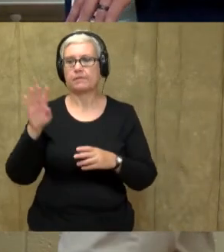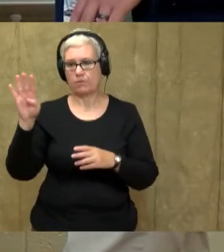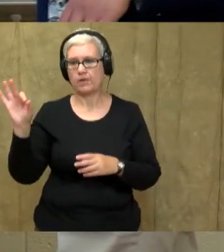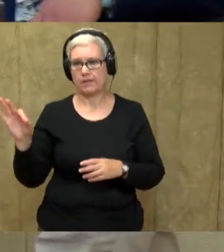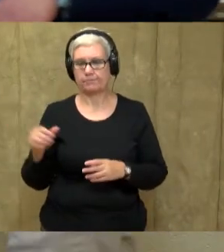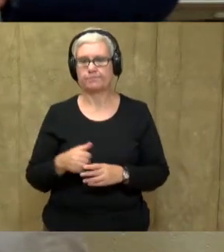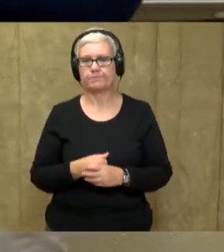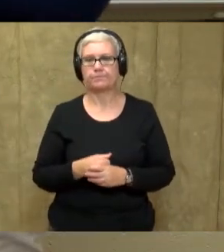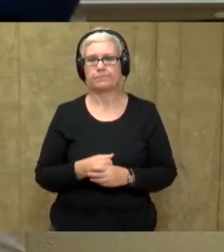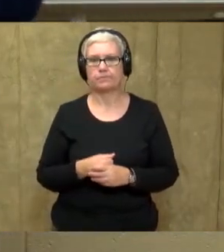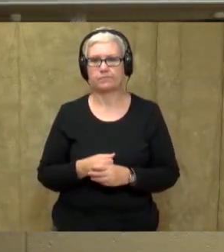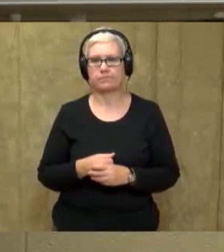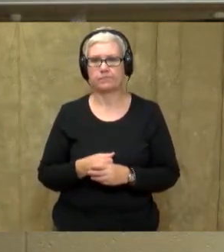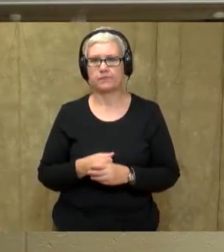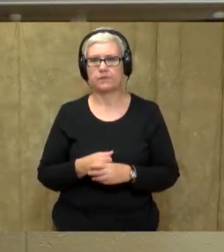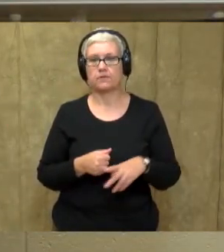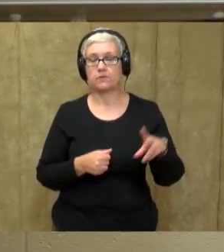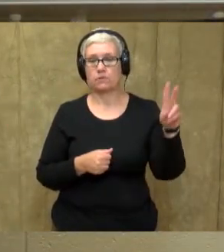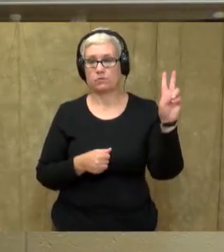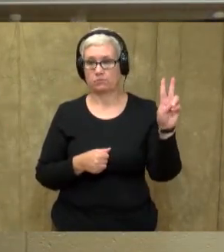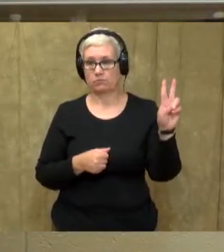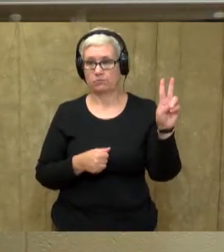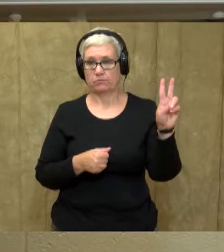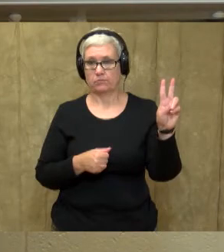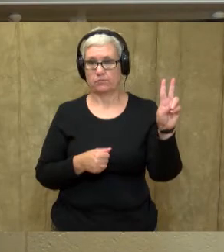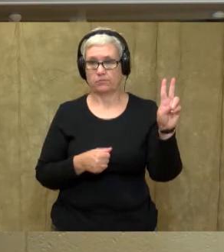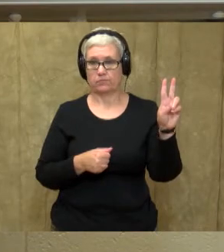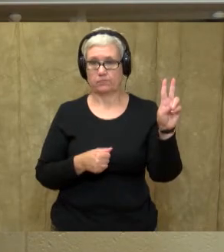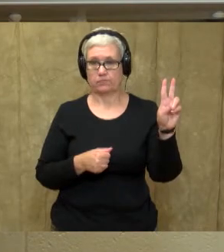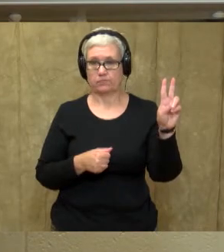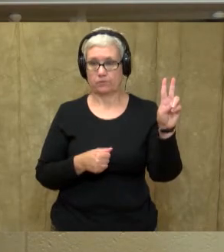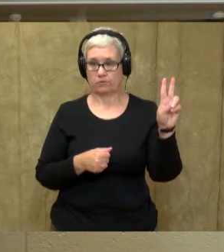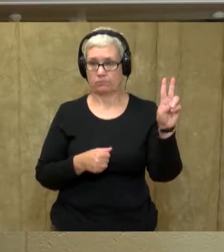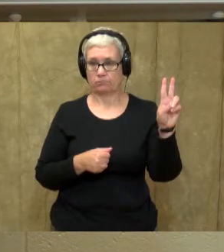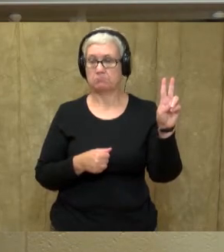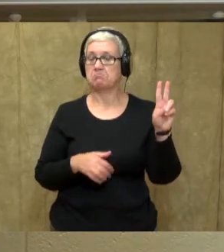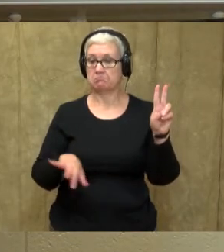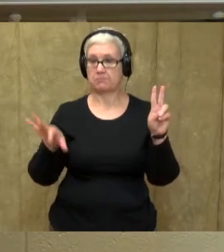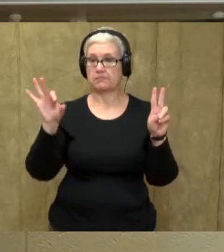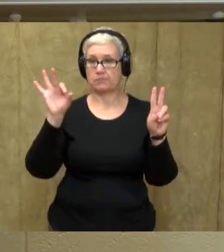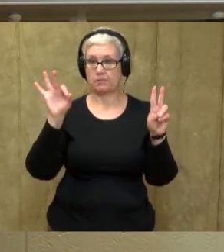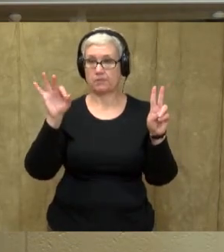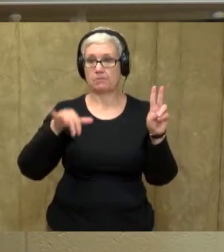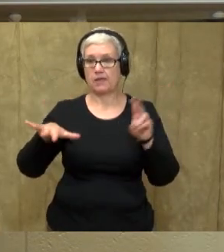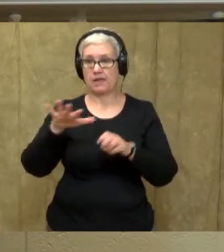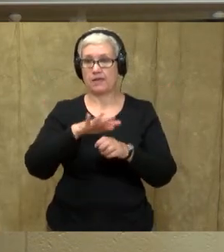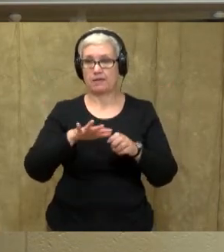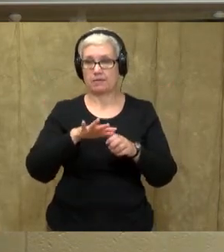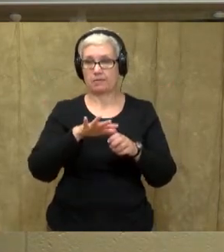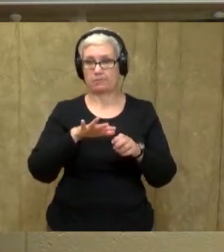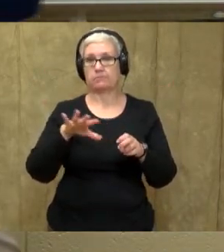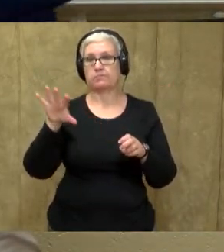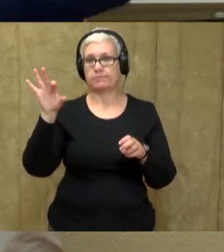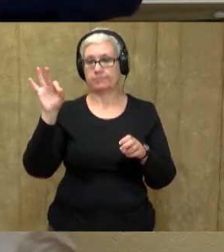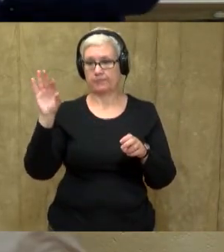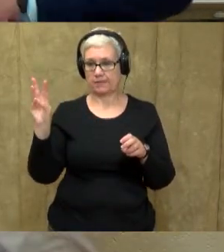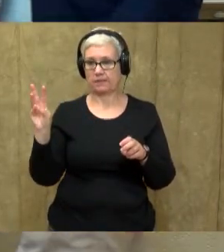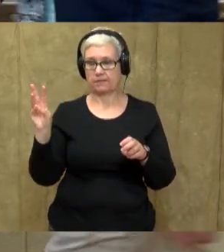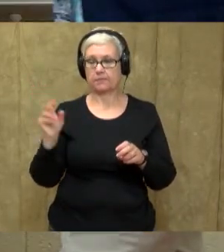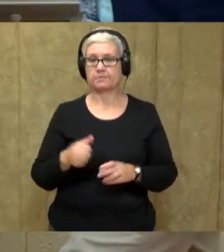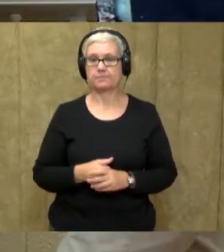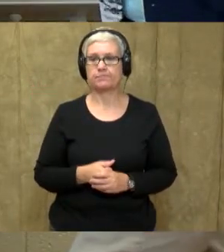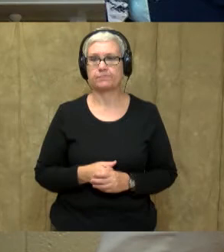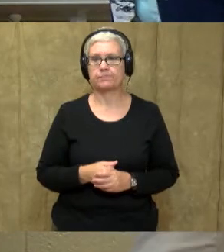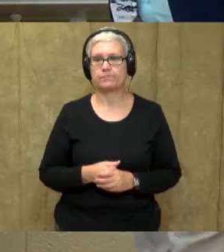is 49 square meters. If I have it as a length of 2 meters, then my width is 48 and then my area is